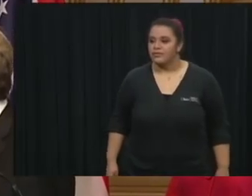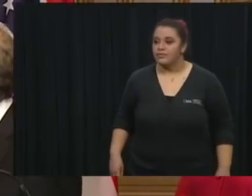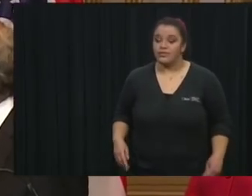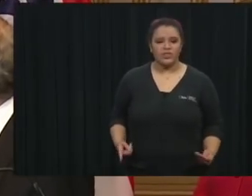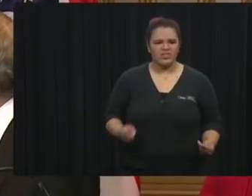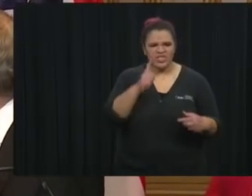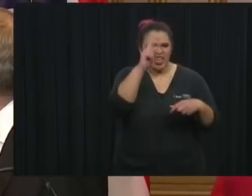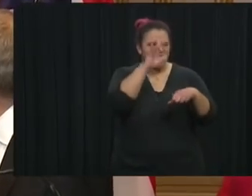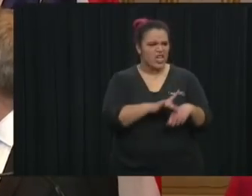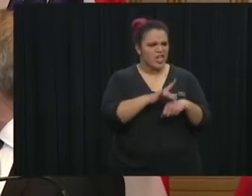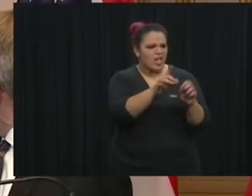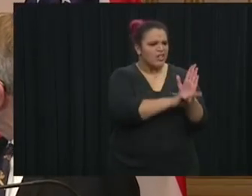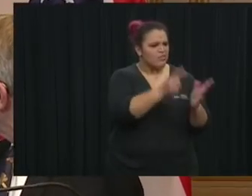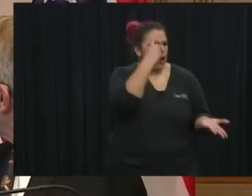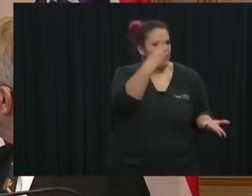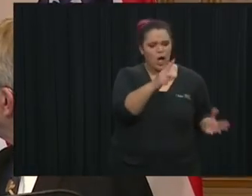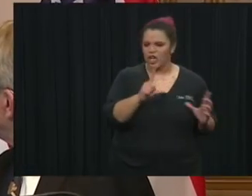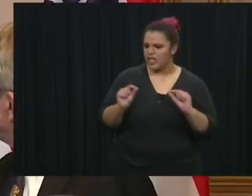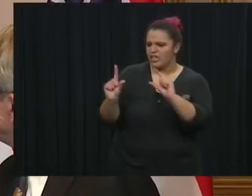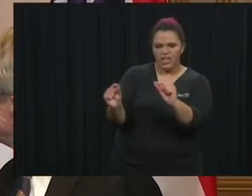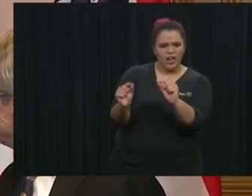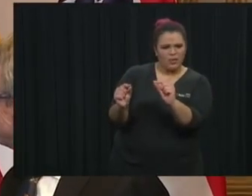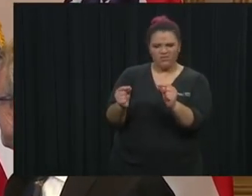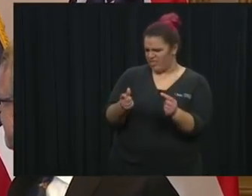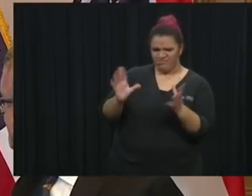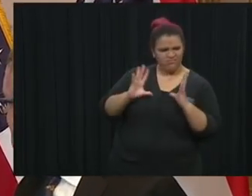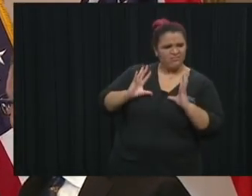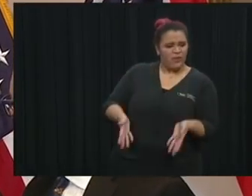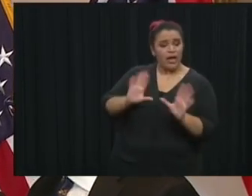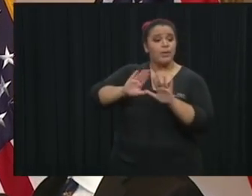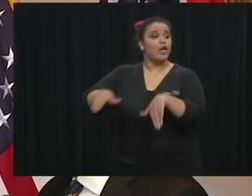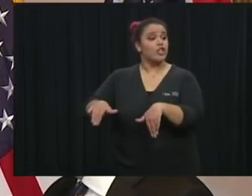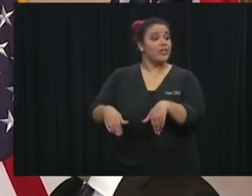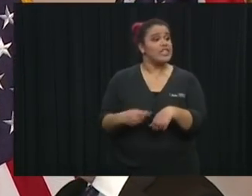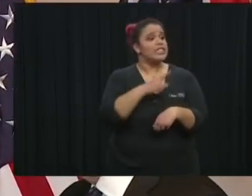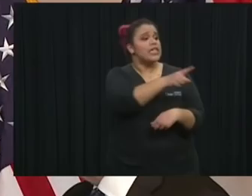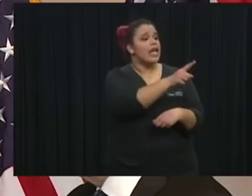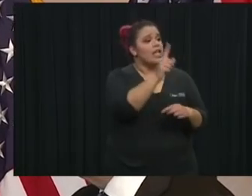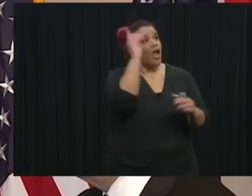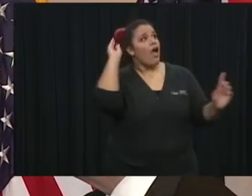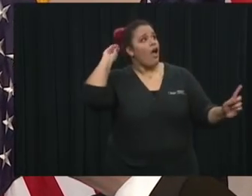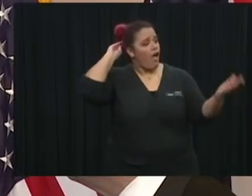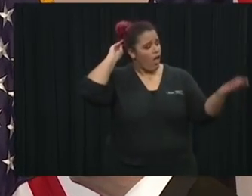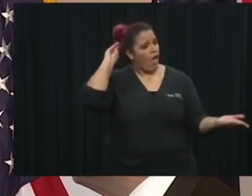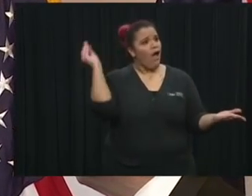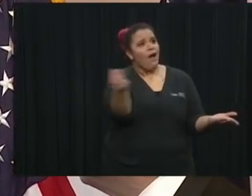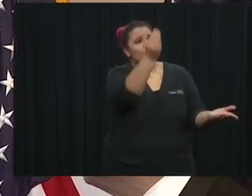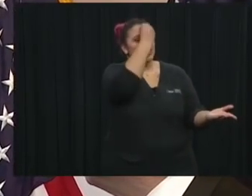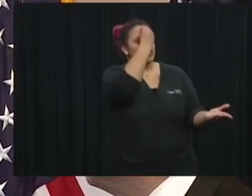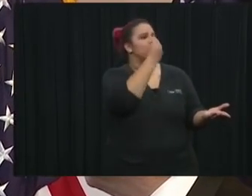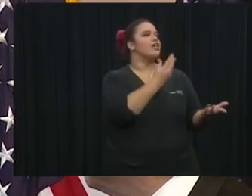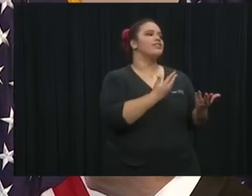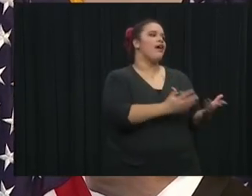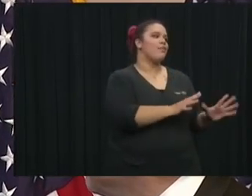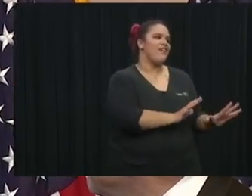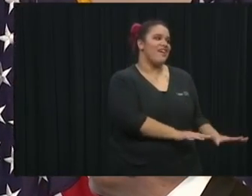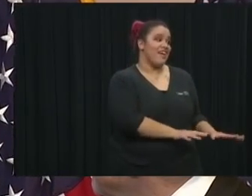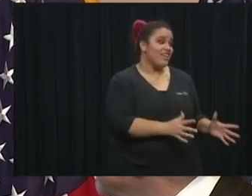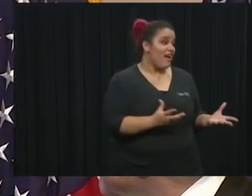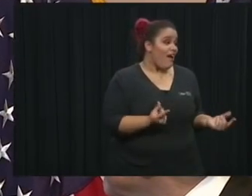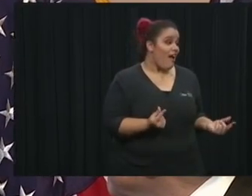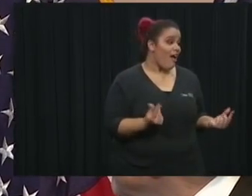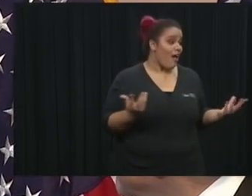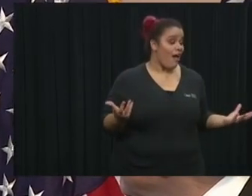Why you so negative? Let them all talk, they ain't relevant. Baby girl, you can just stay with it. Calm down, you can just settle